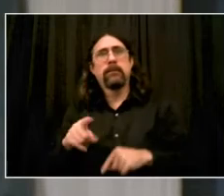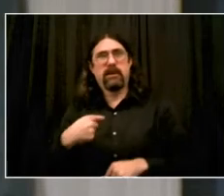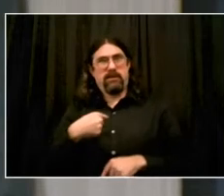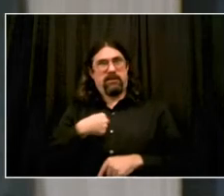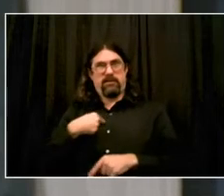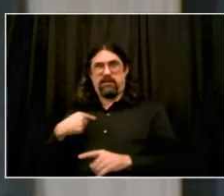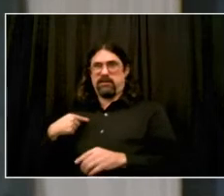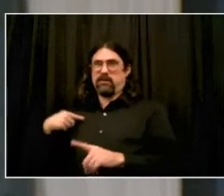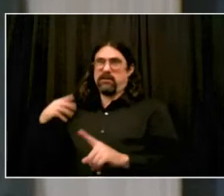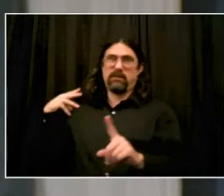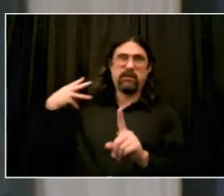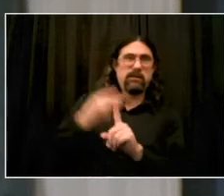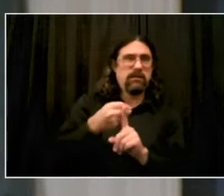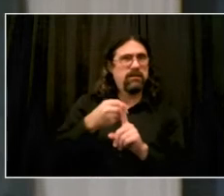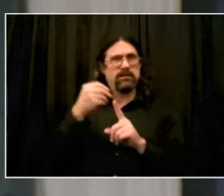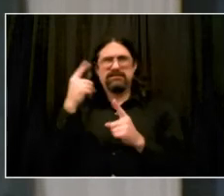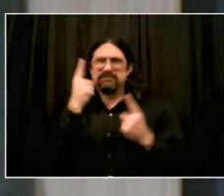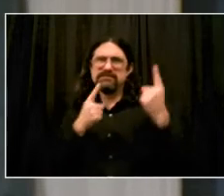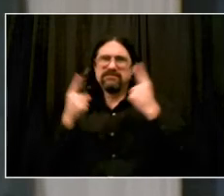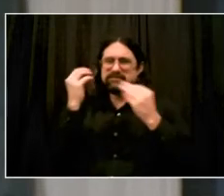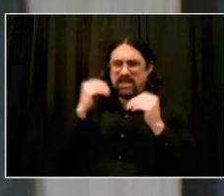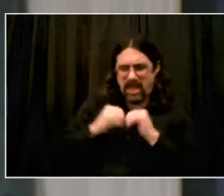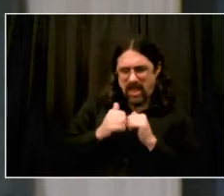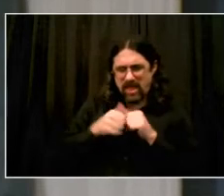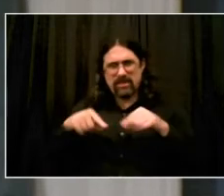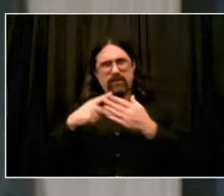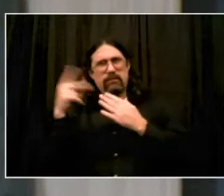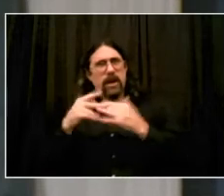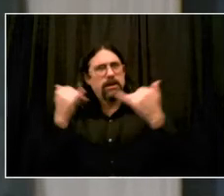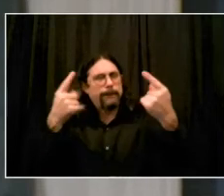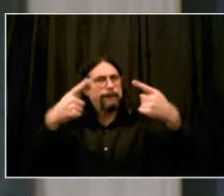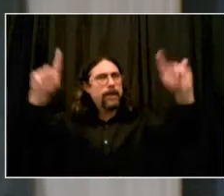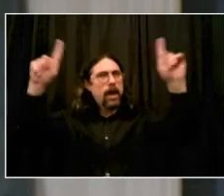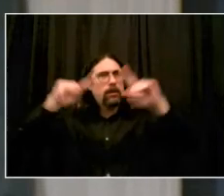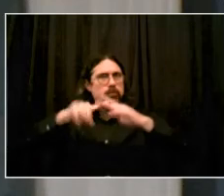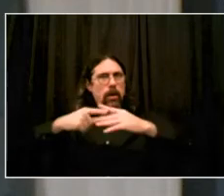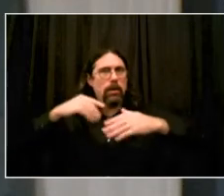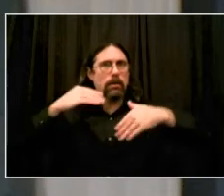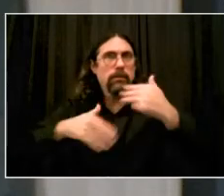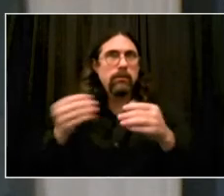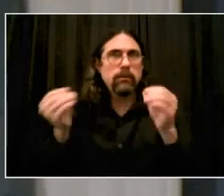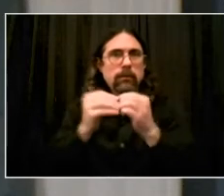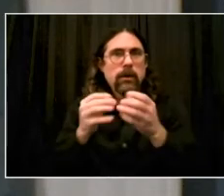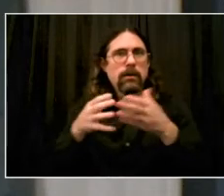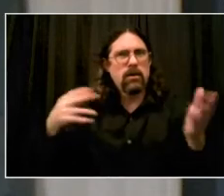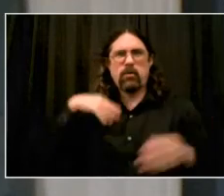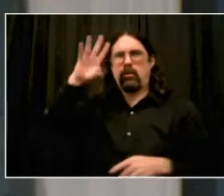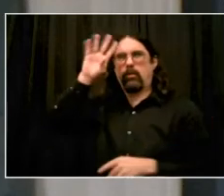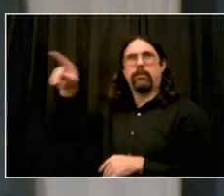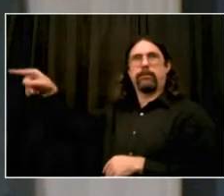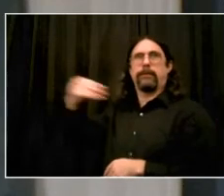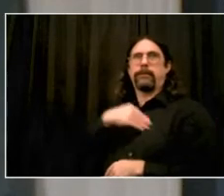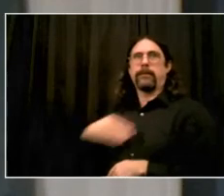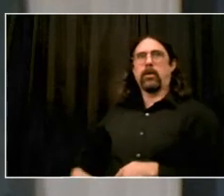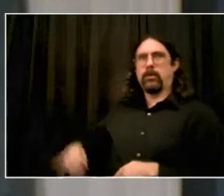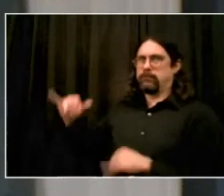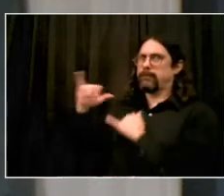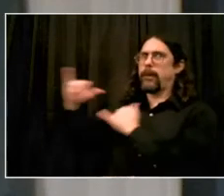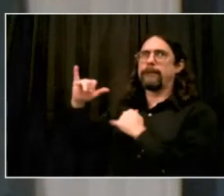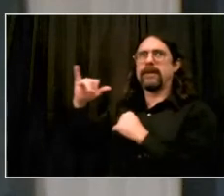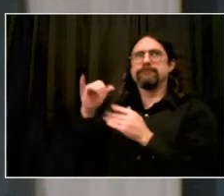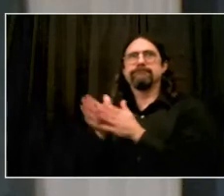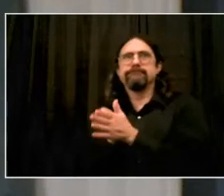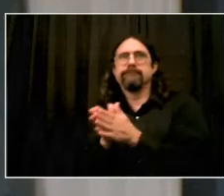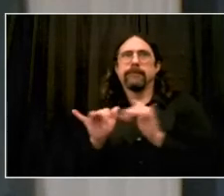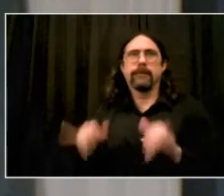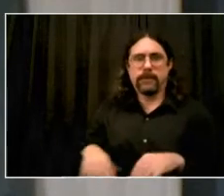and our state. Now, post-COVID, it is essential and critical, and even more important than